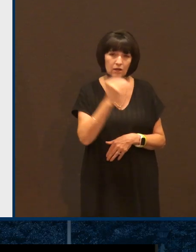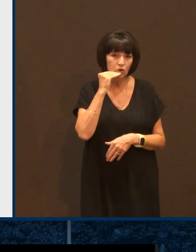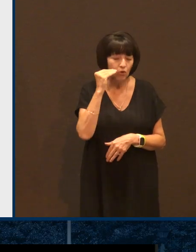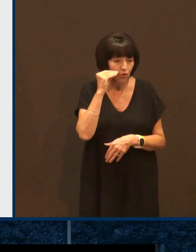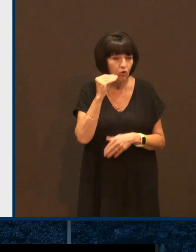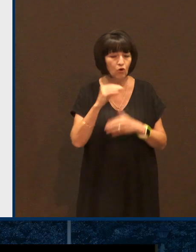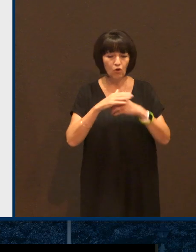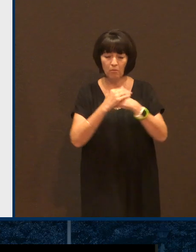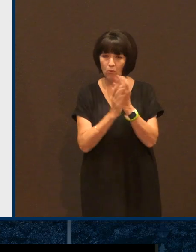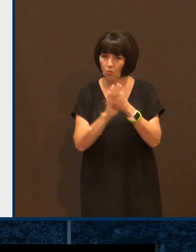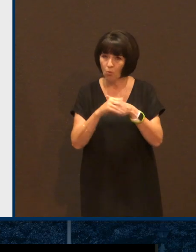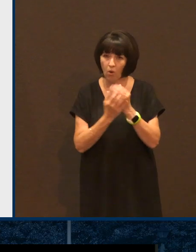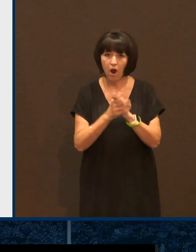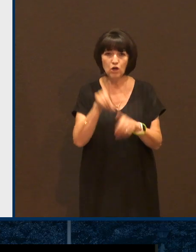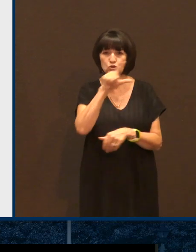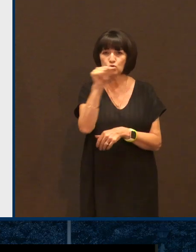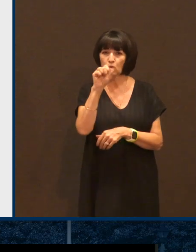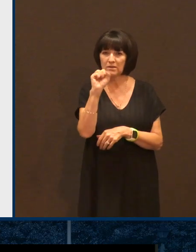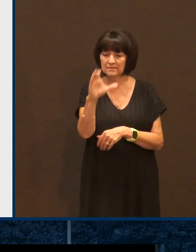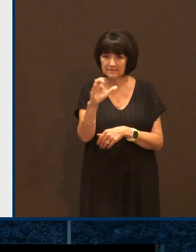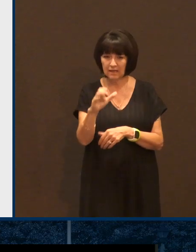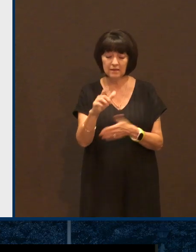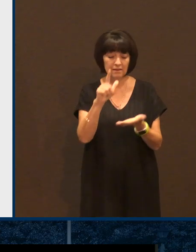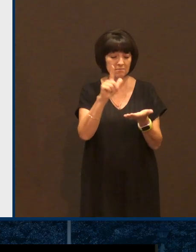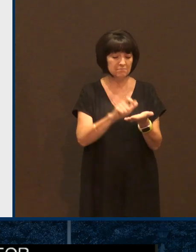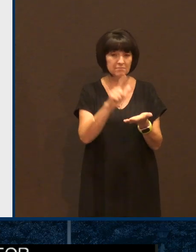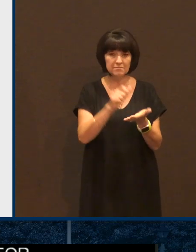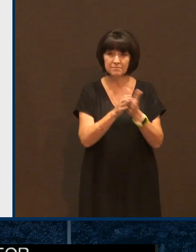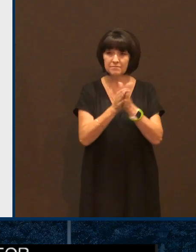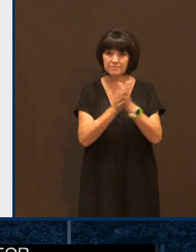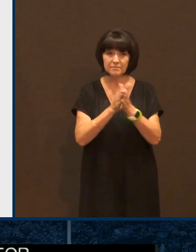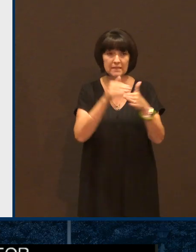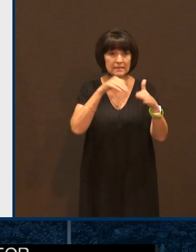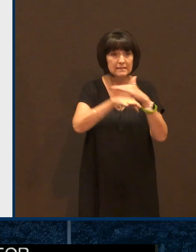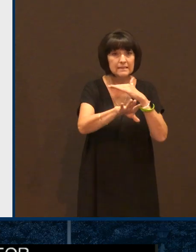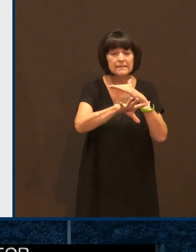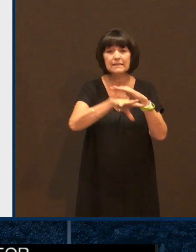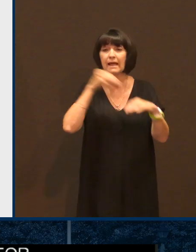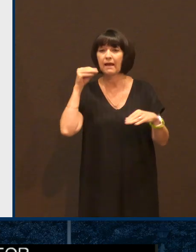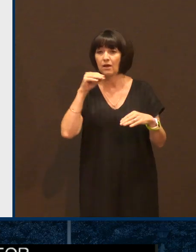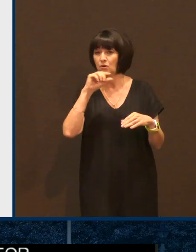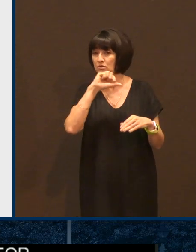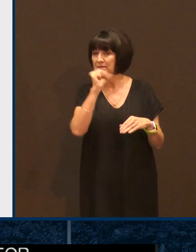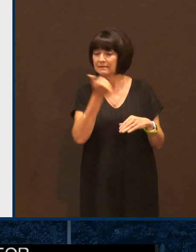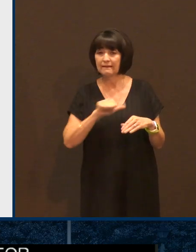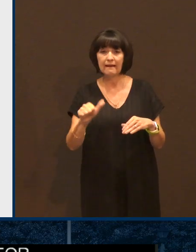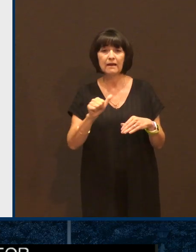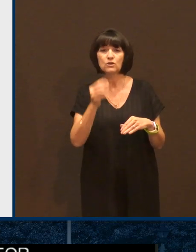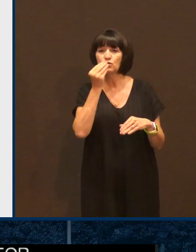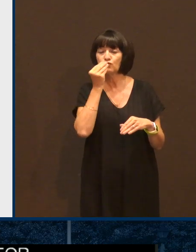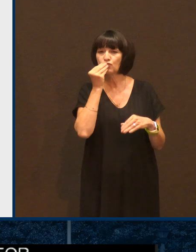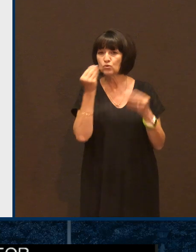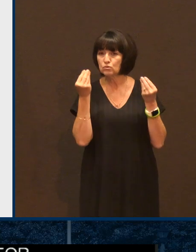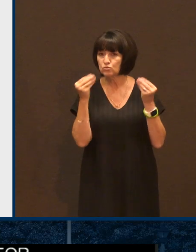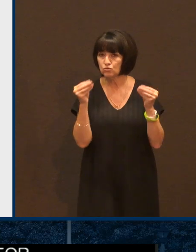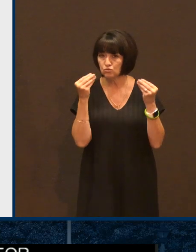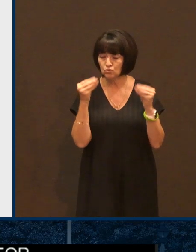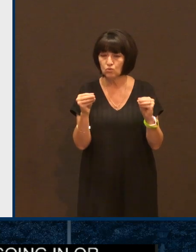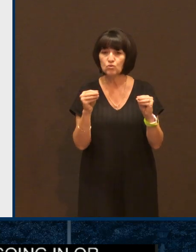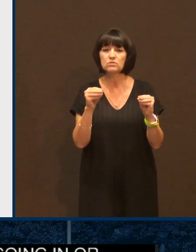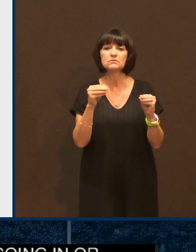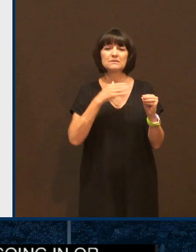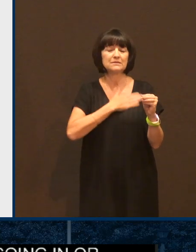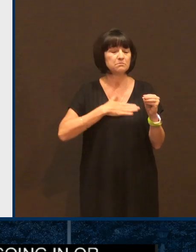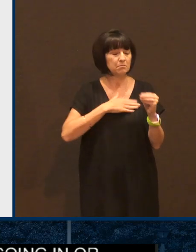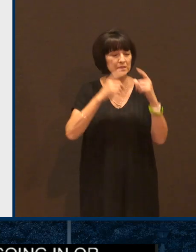hand sanitizers when you're going in or coming out of the grocery stores. Wear a face